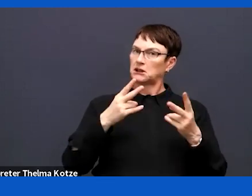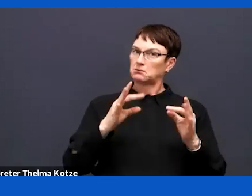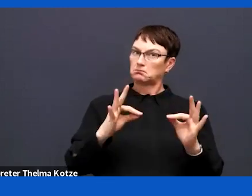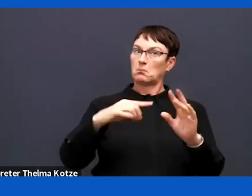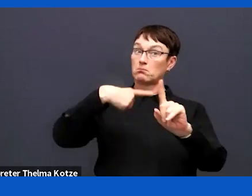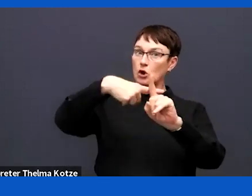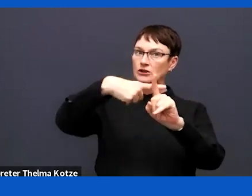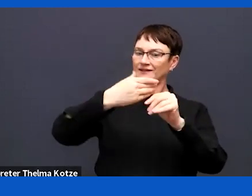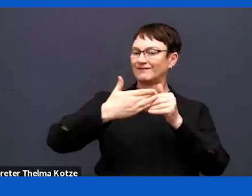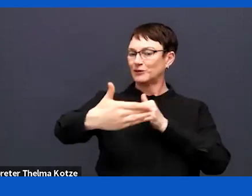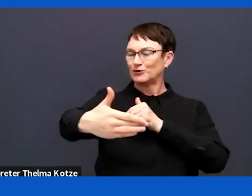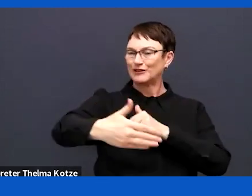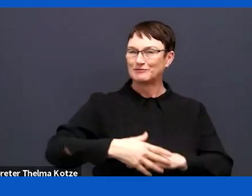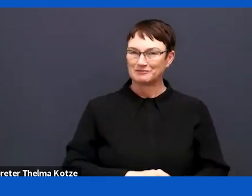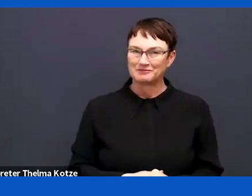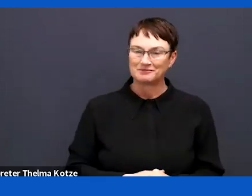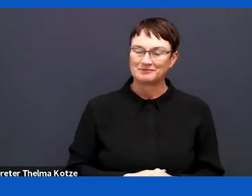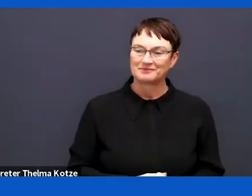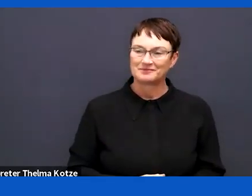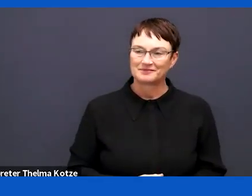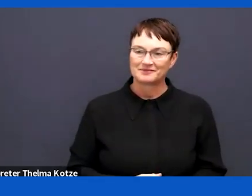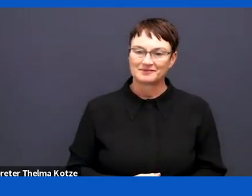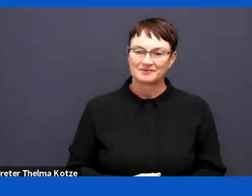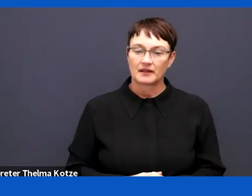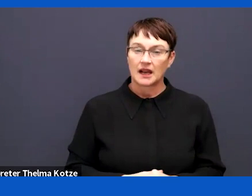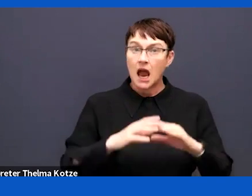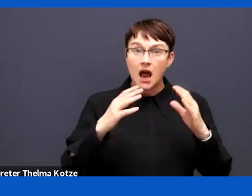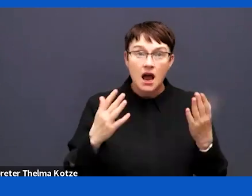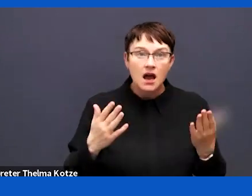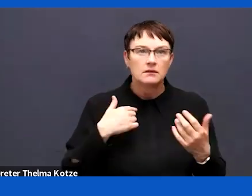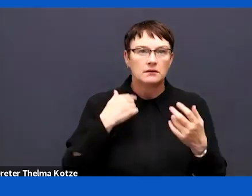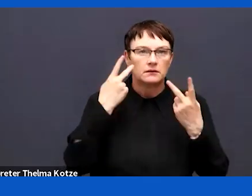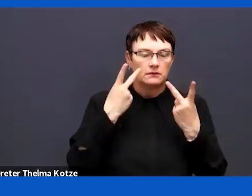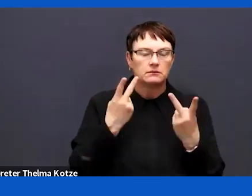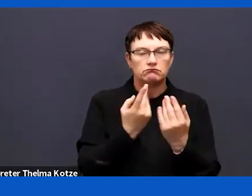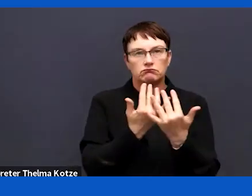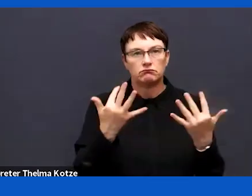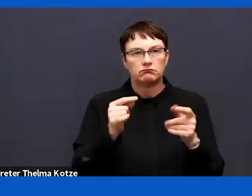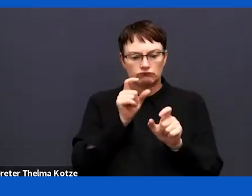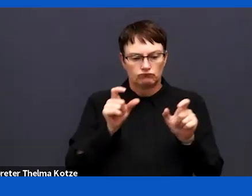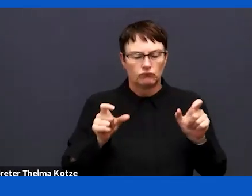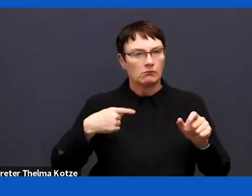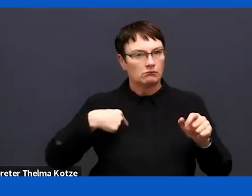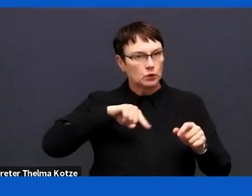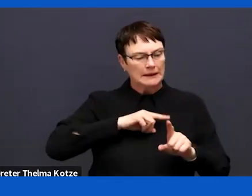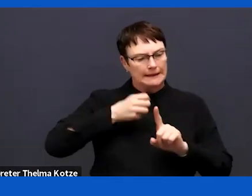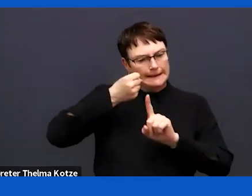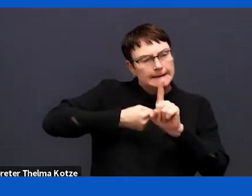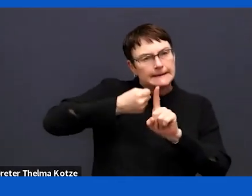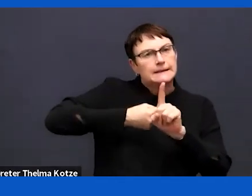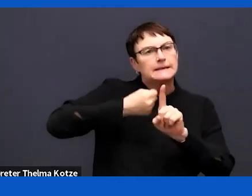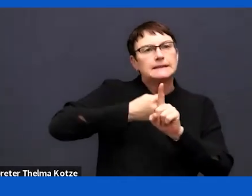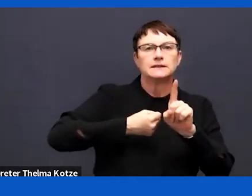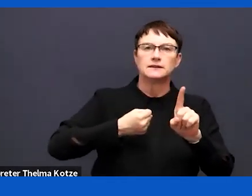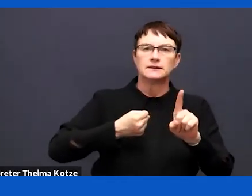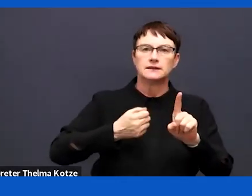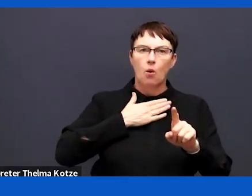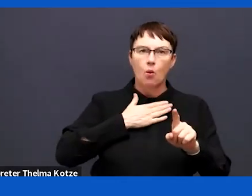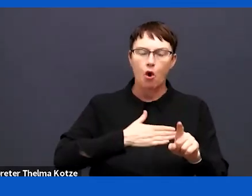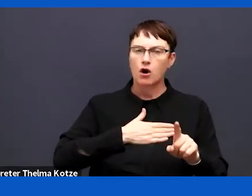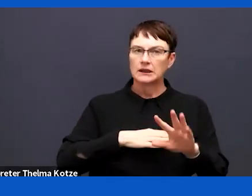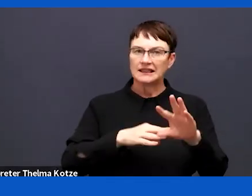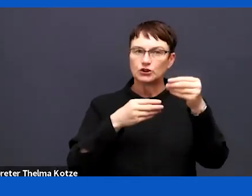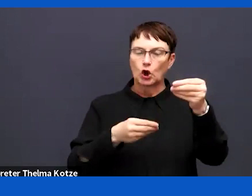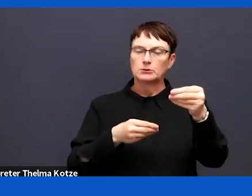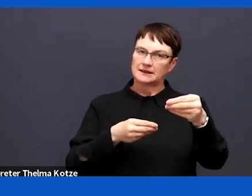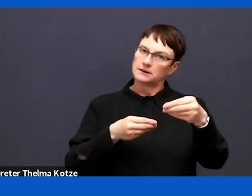of us have kind of tried to put documents on the agenda for a long time. And I think with the Web Accessibility Directive, it should be more in